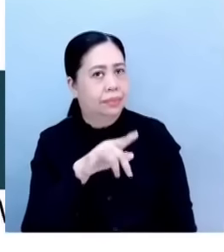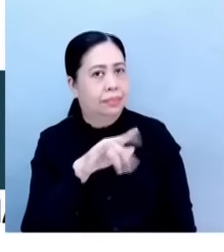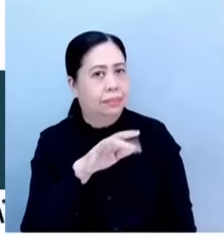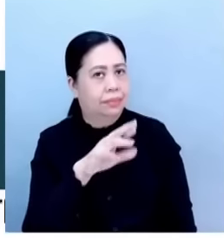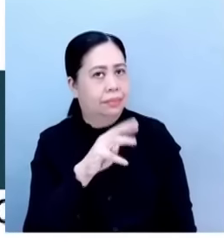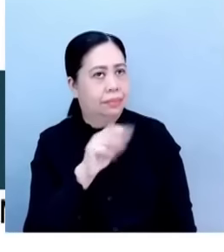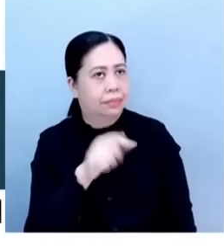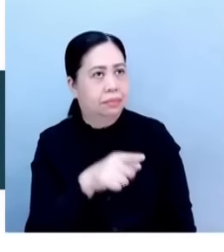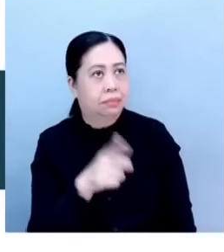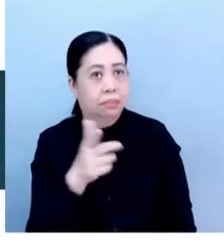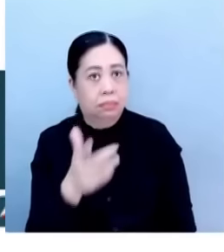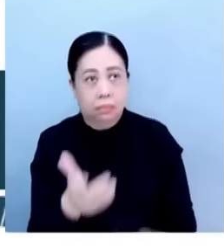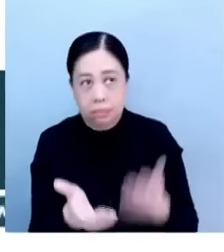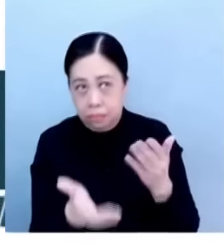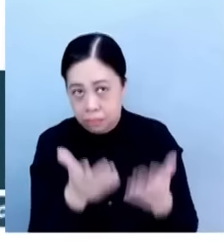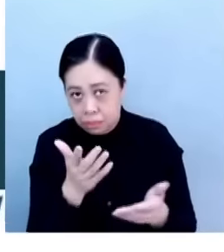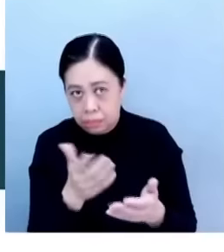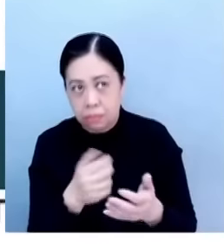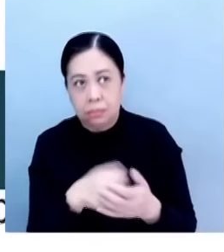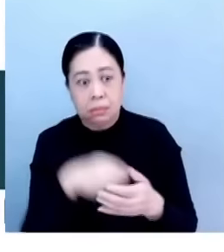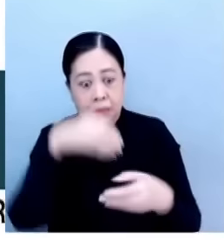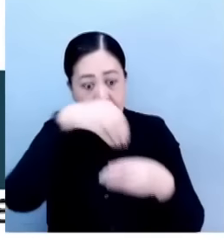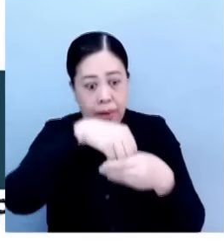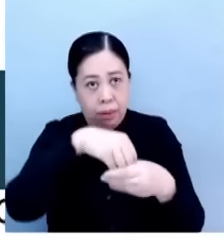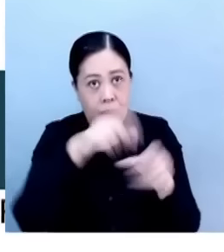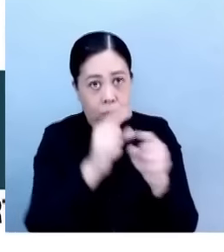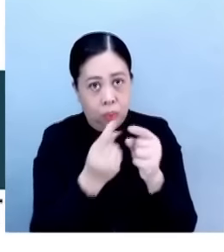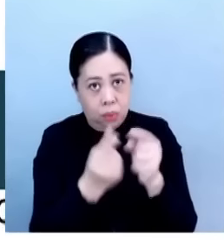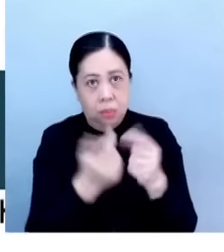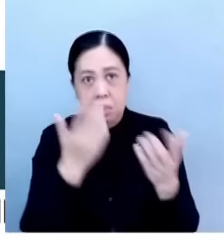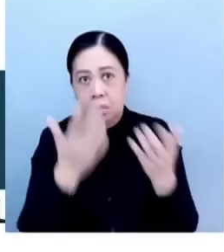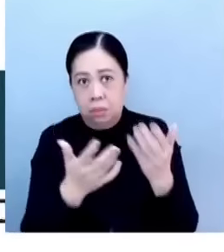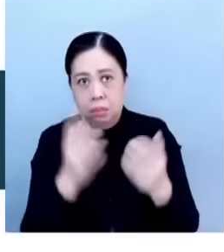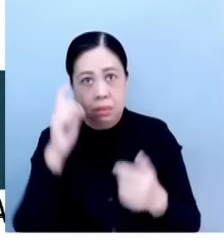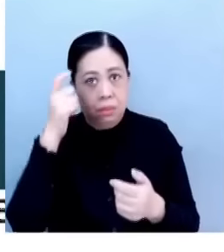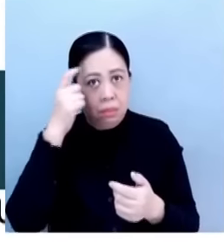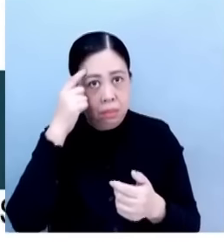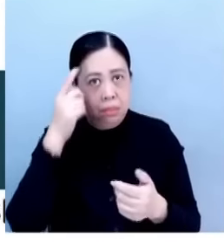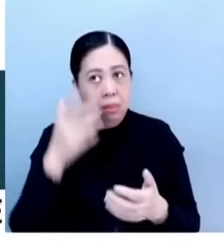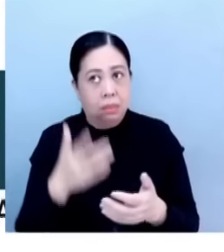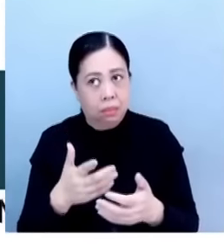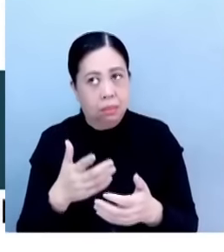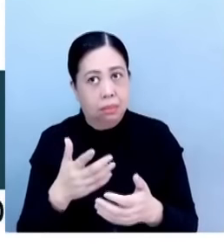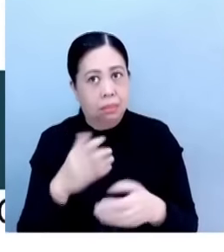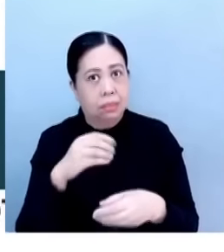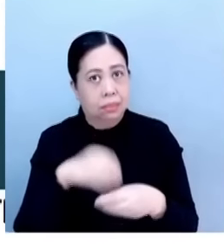they may have sitting politicians who had paid for this ad?